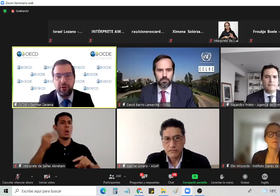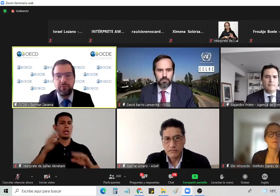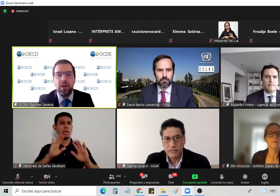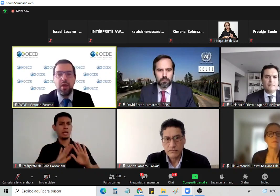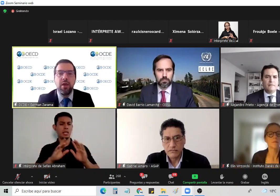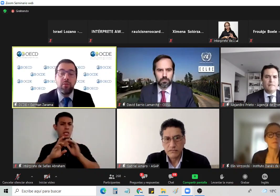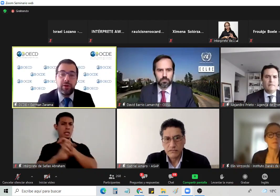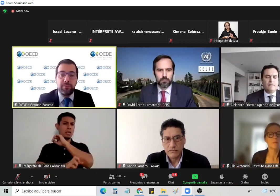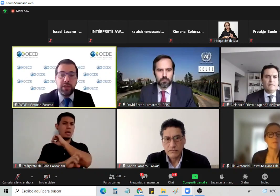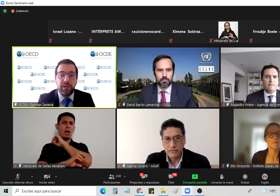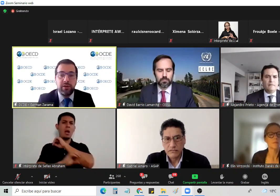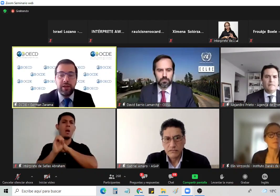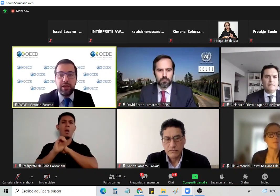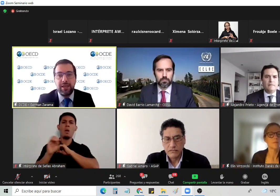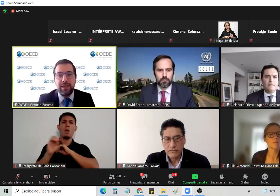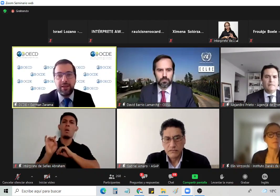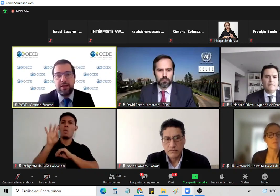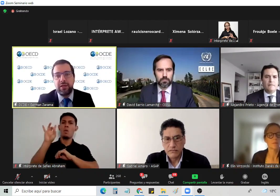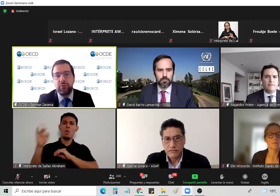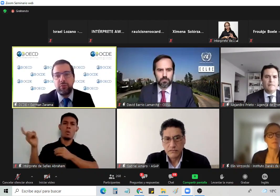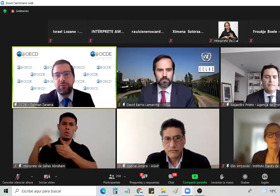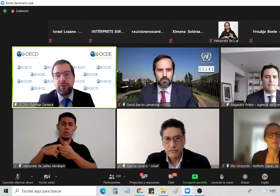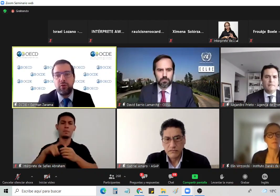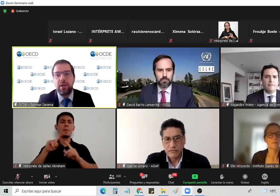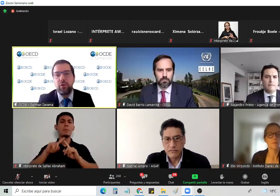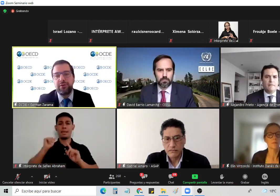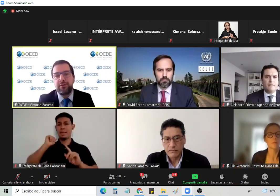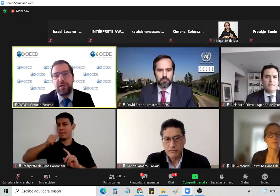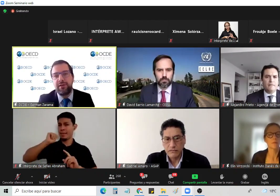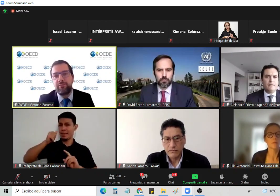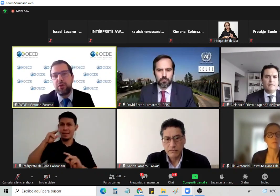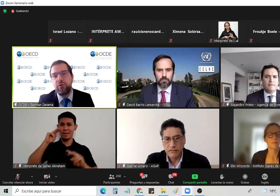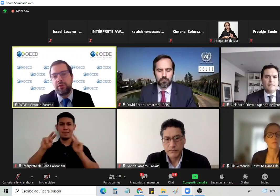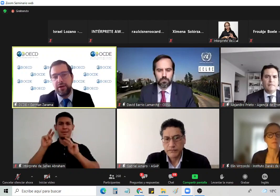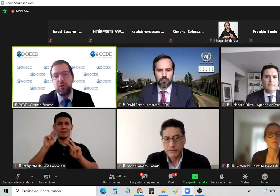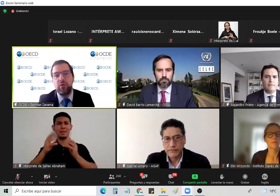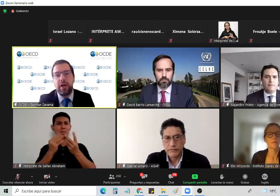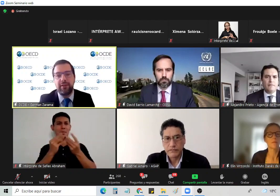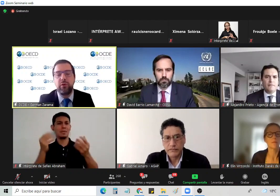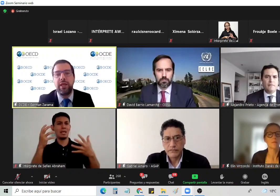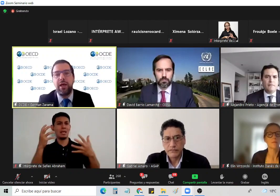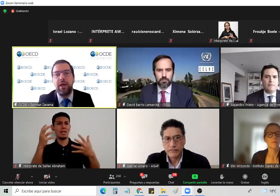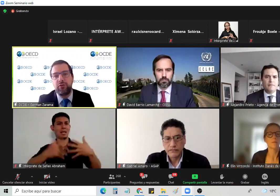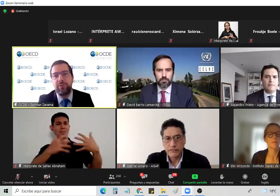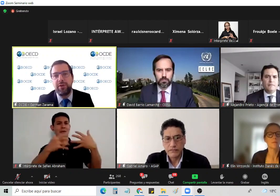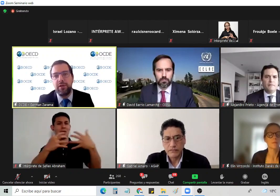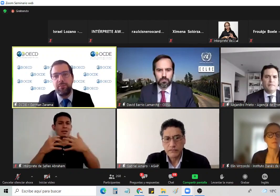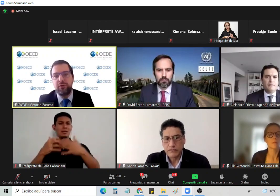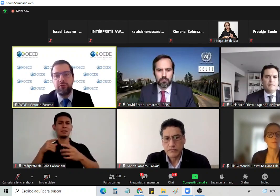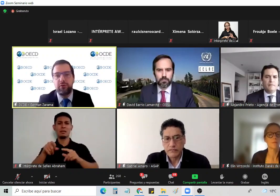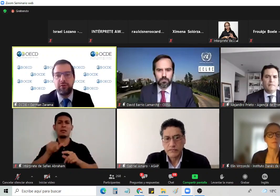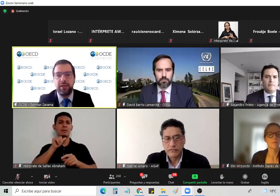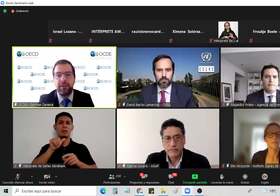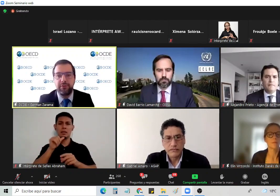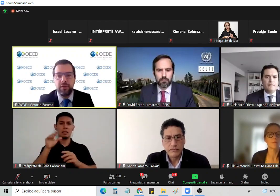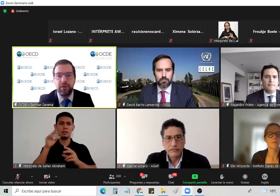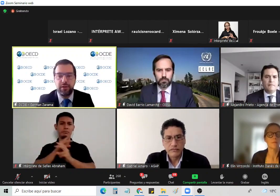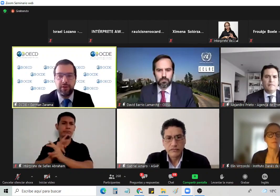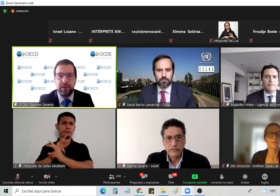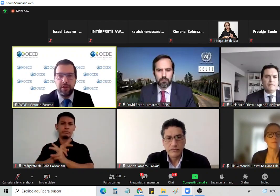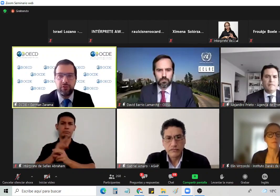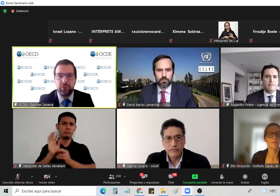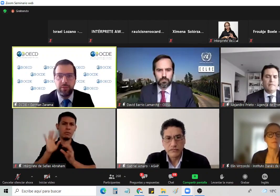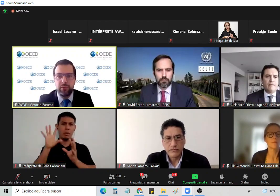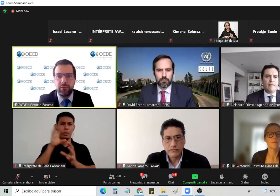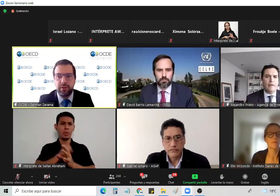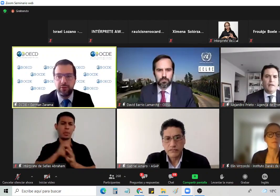countries from also in host countries and also day to day we keep seeing that many companies have